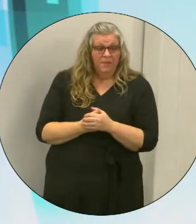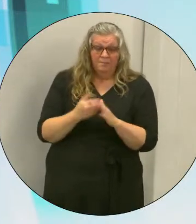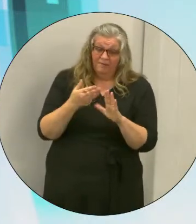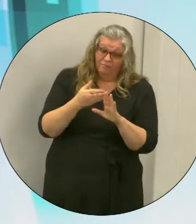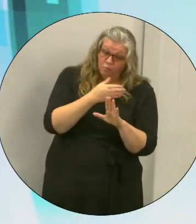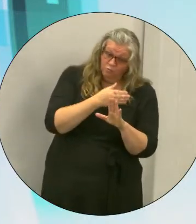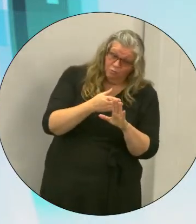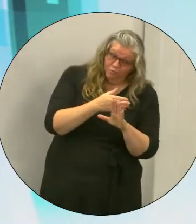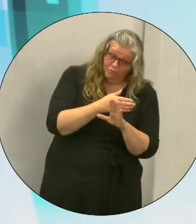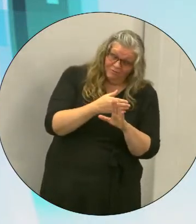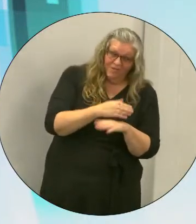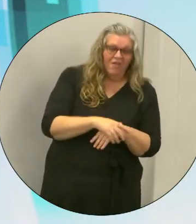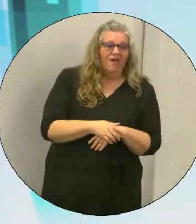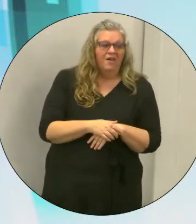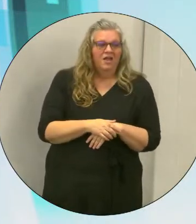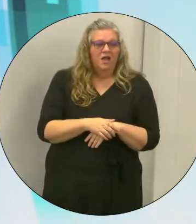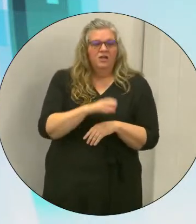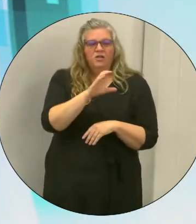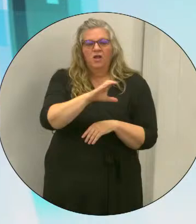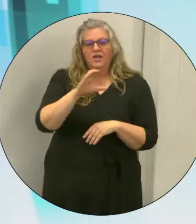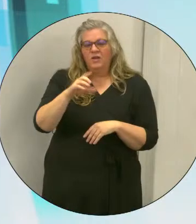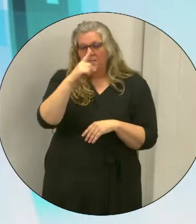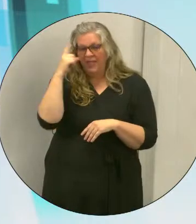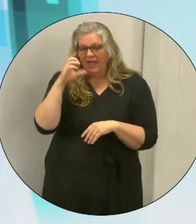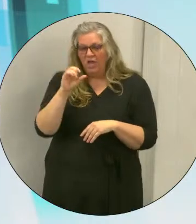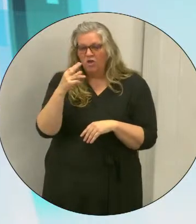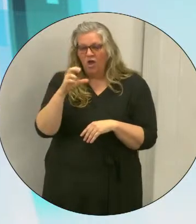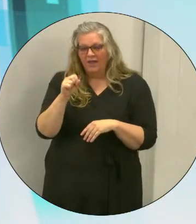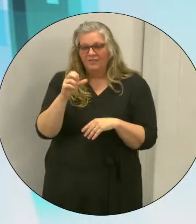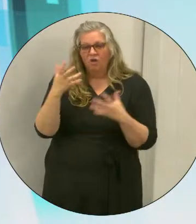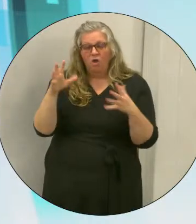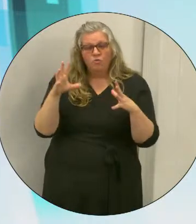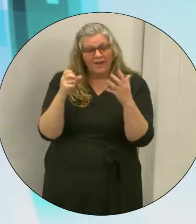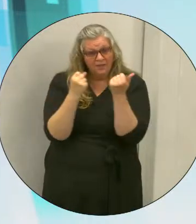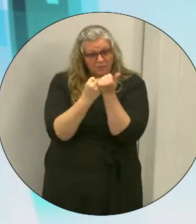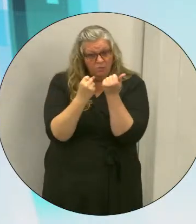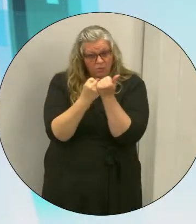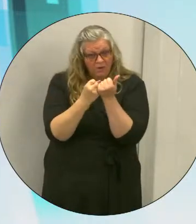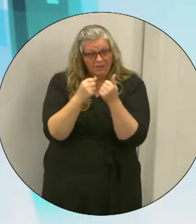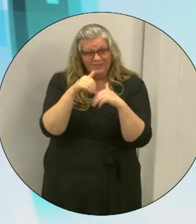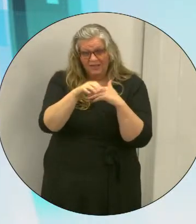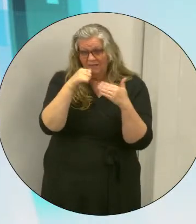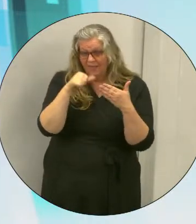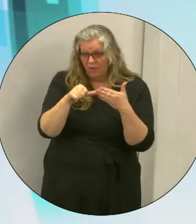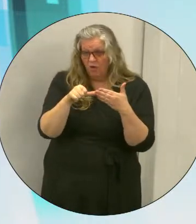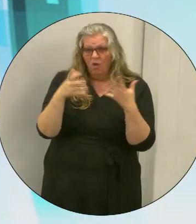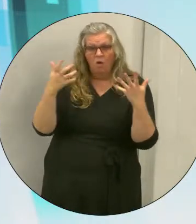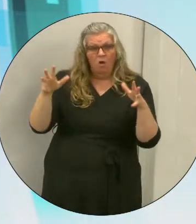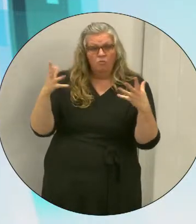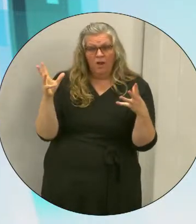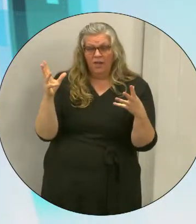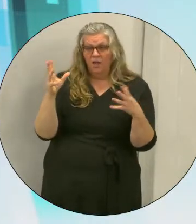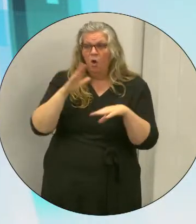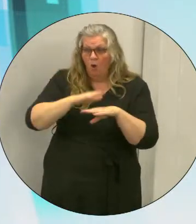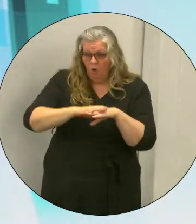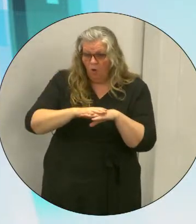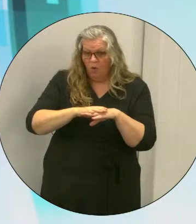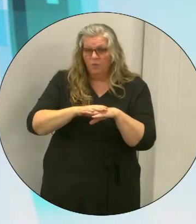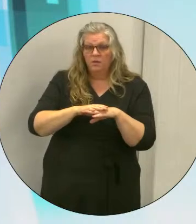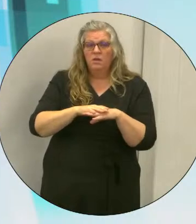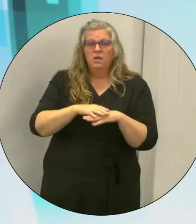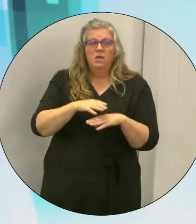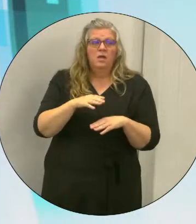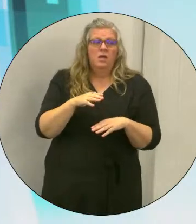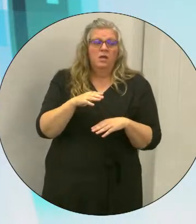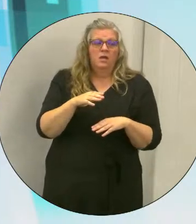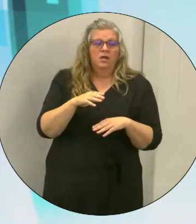that the Clark County Black Caucus has already sent a letter of support and is part of the public record already in support of Ms. Joan